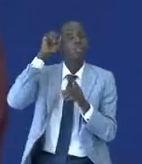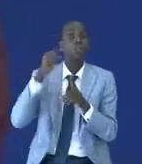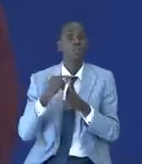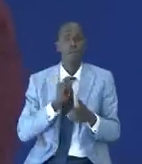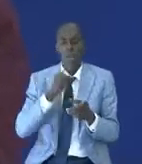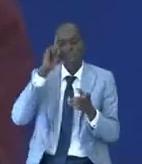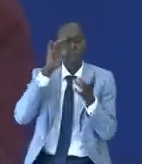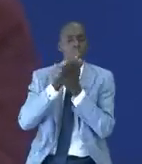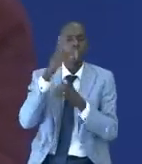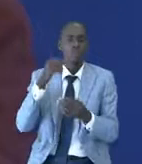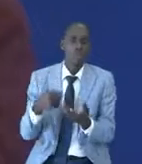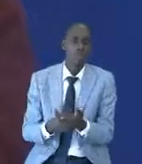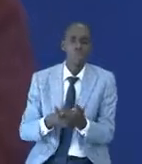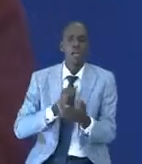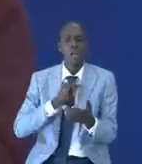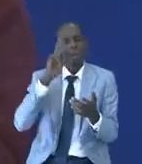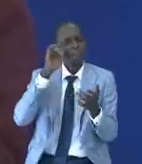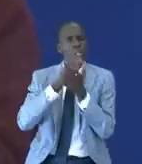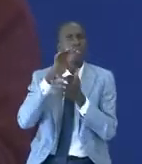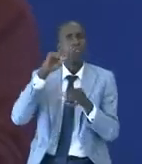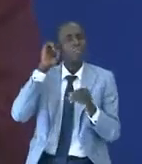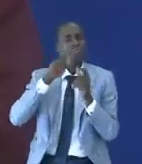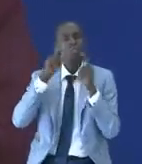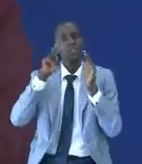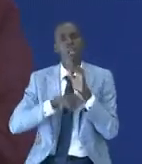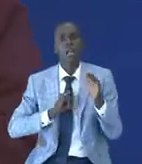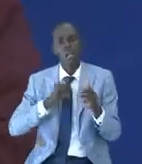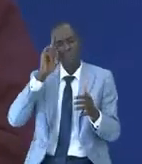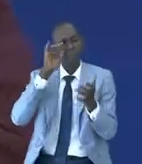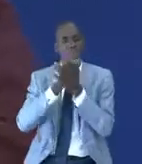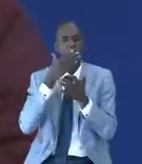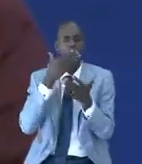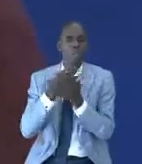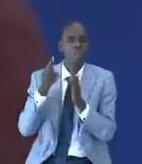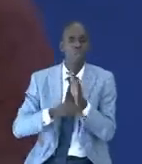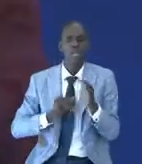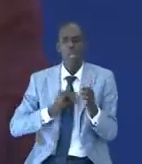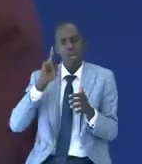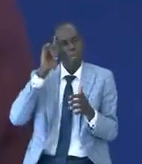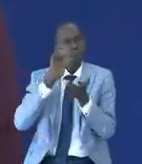the gospel. I believe His greatness. I believe His goodness. I believe the gifts in